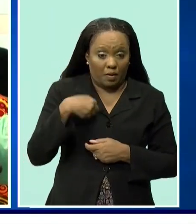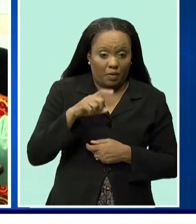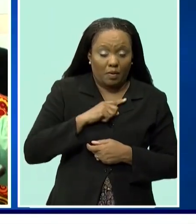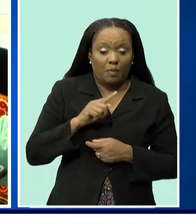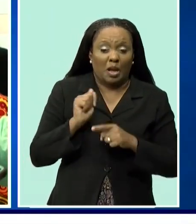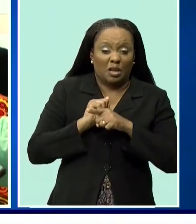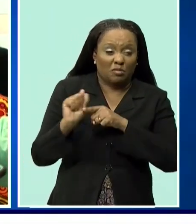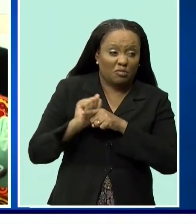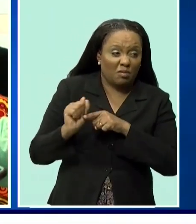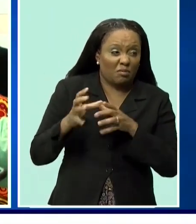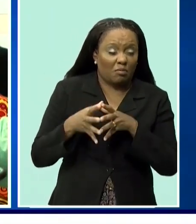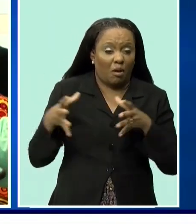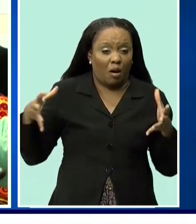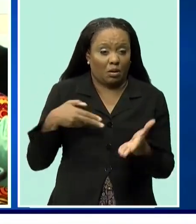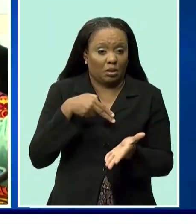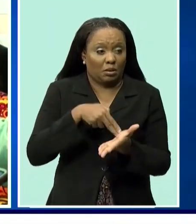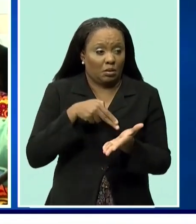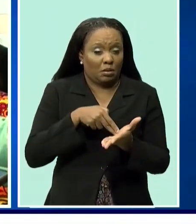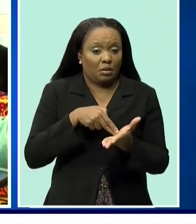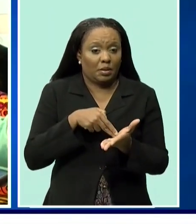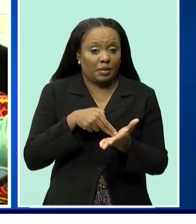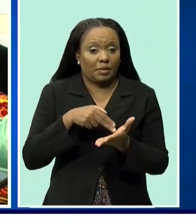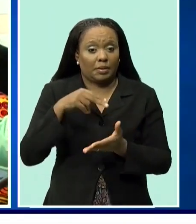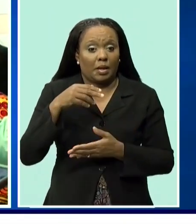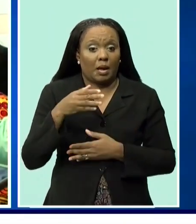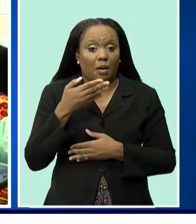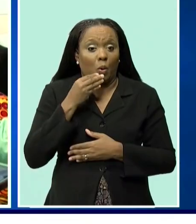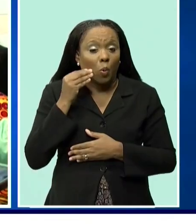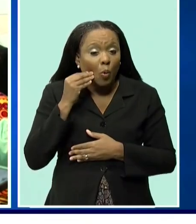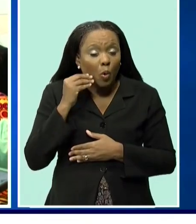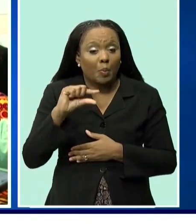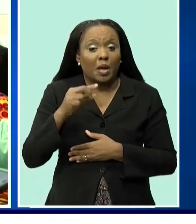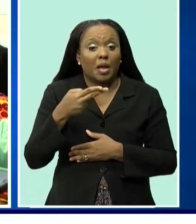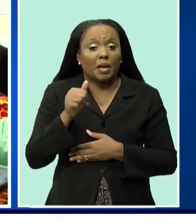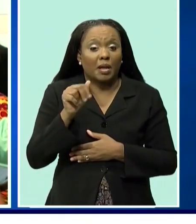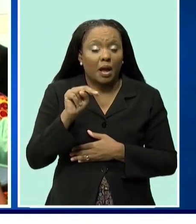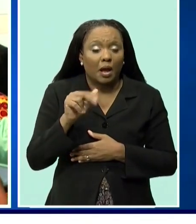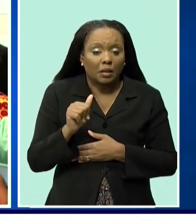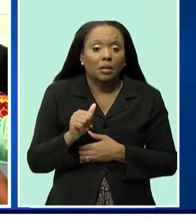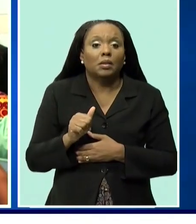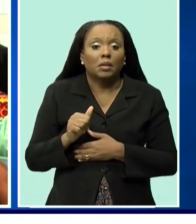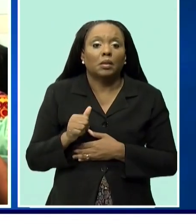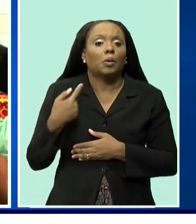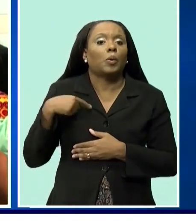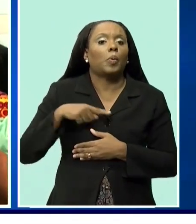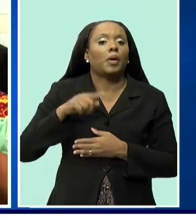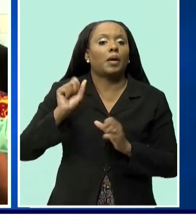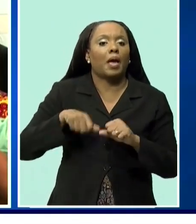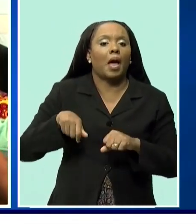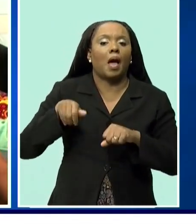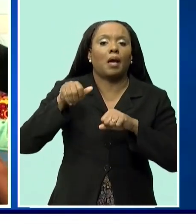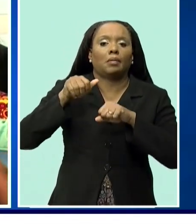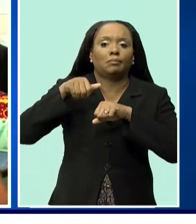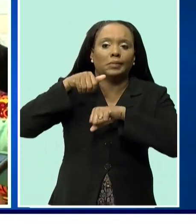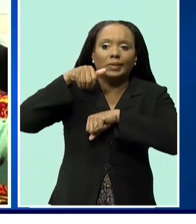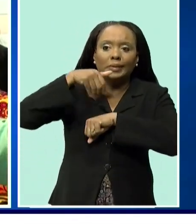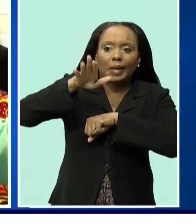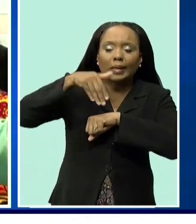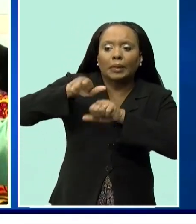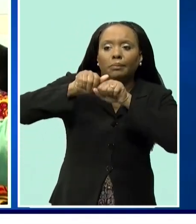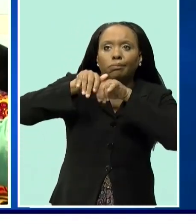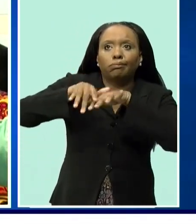support other nations internationally. And this is the first government that has decided, as a matter